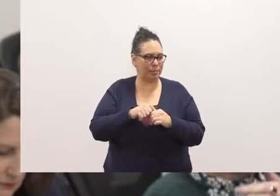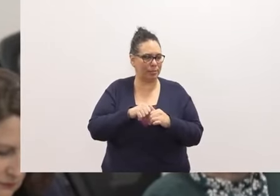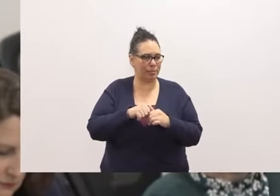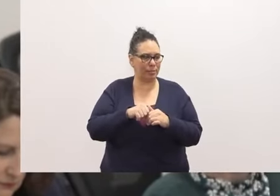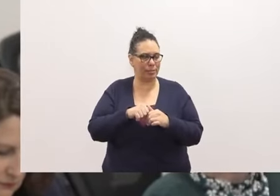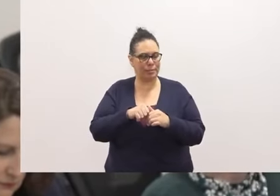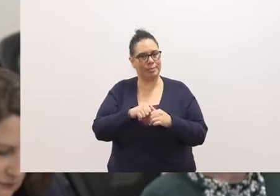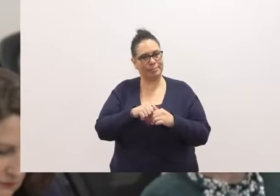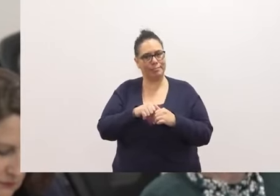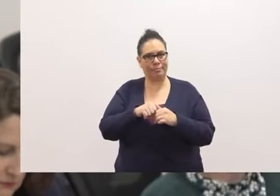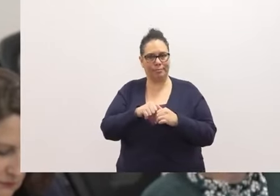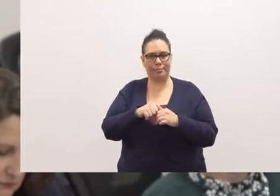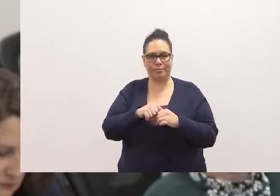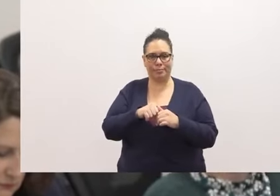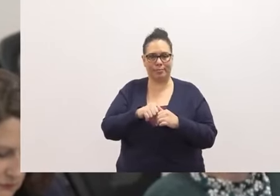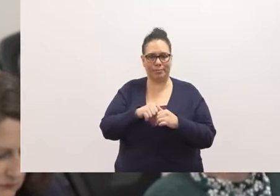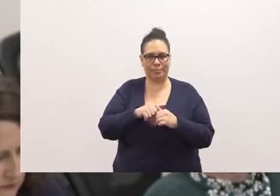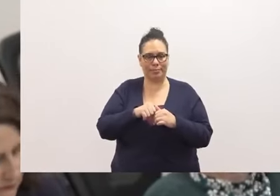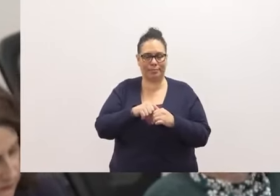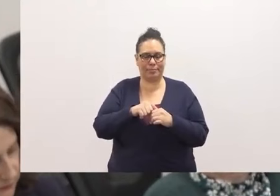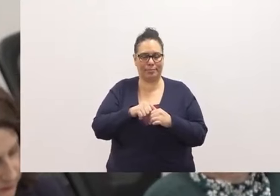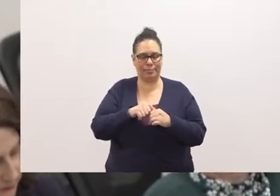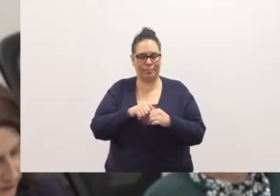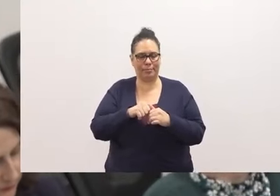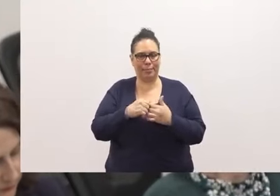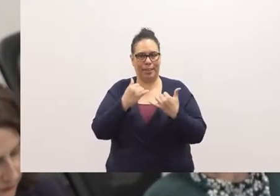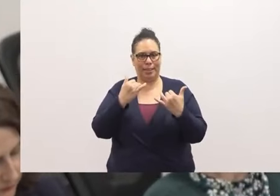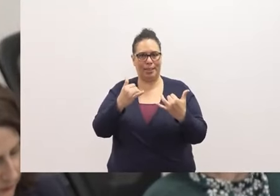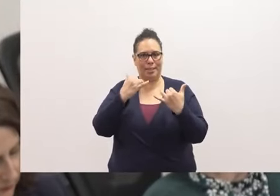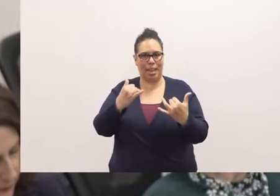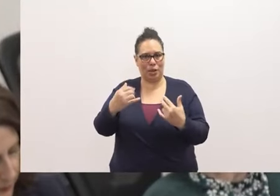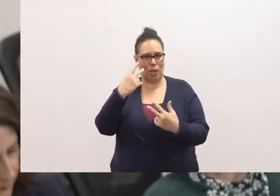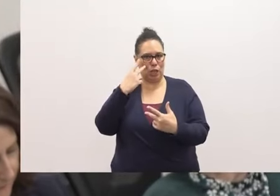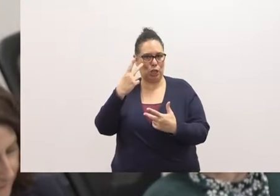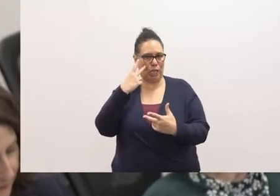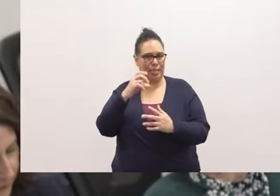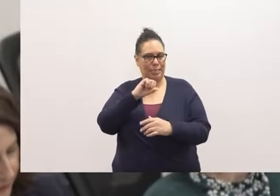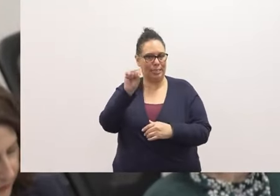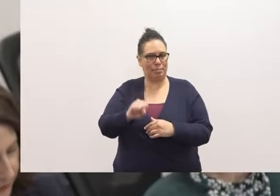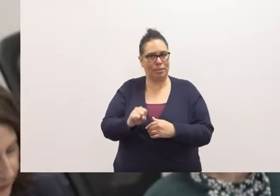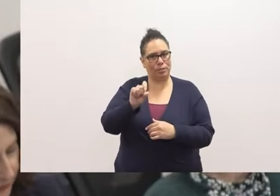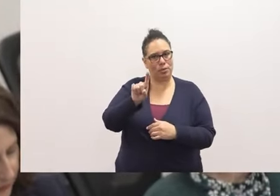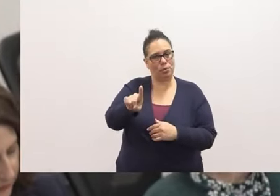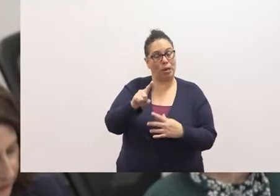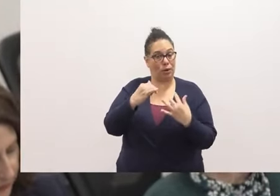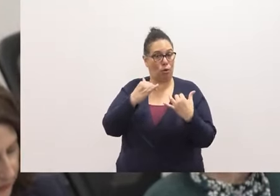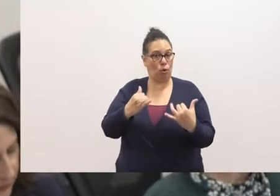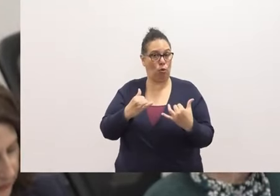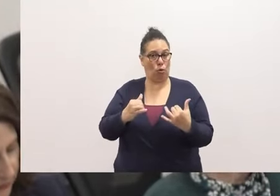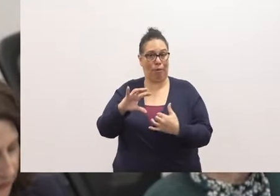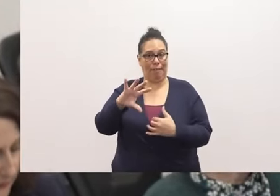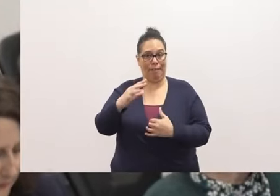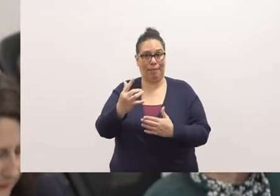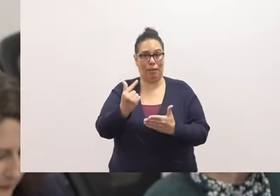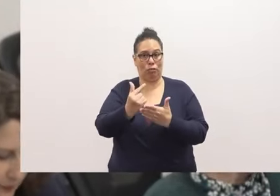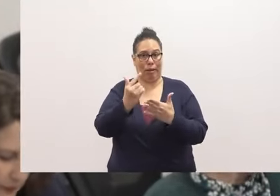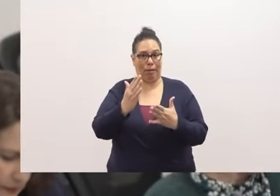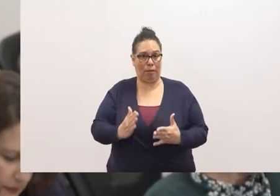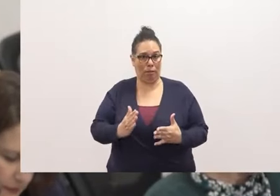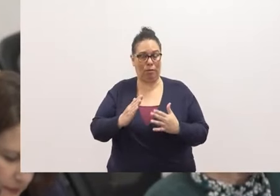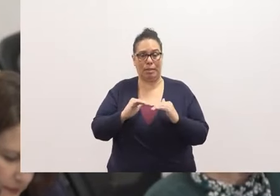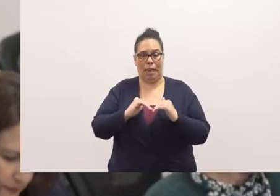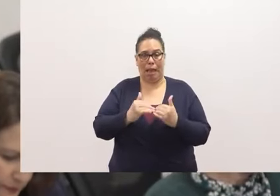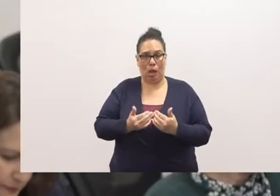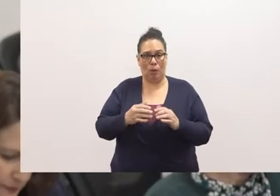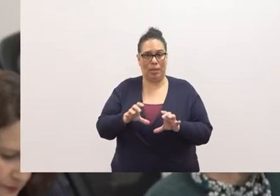In our next slide, we're specifically now looking at semester 1, so current fifth graders, and how they did